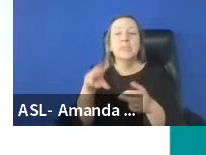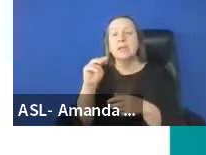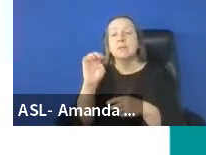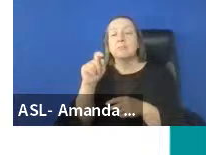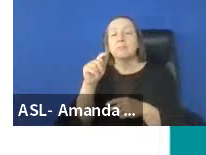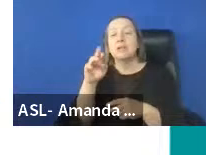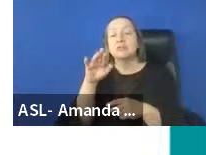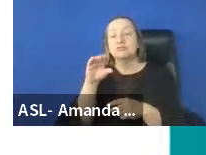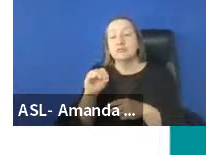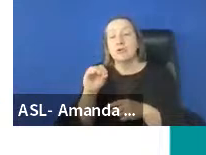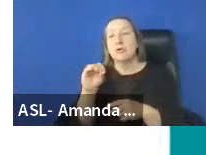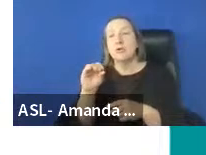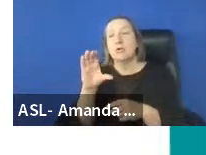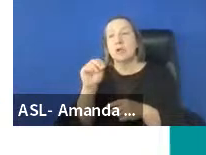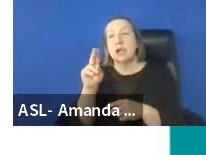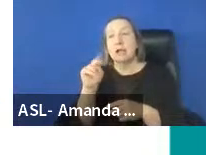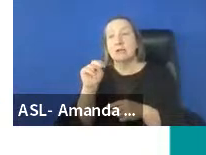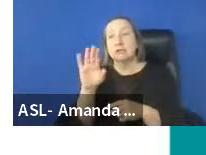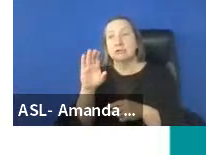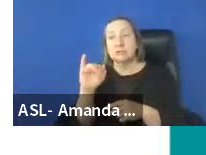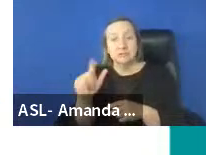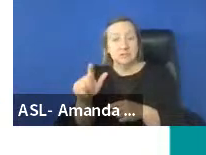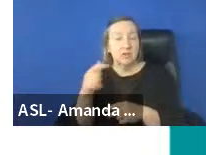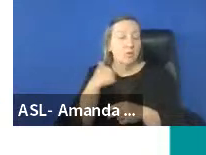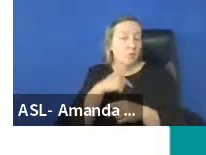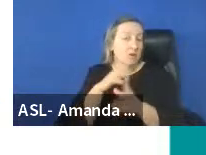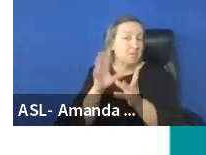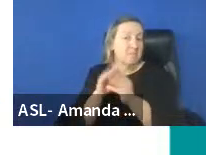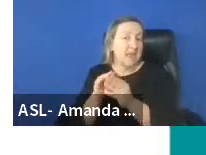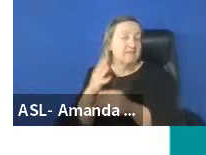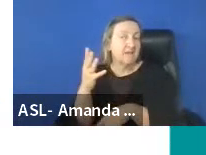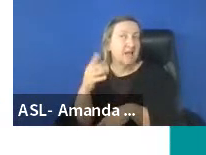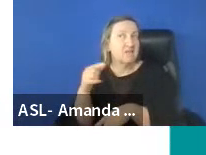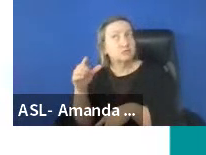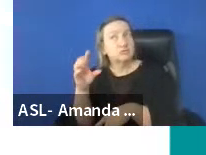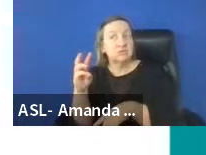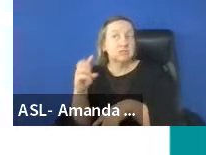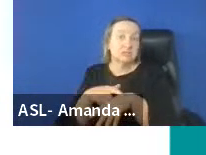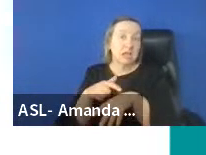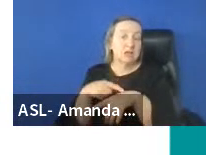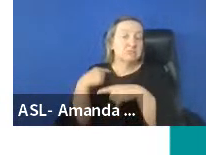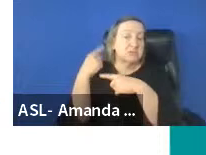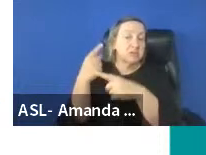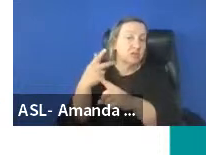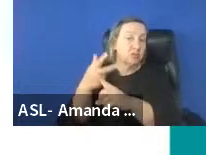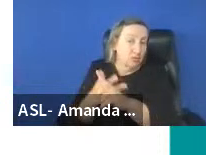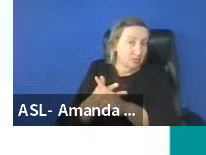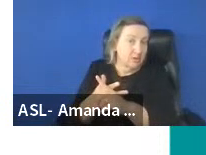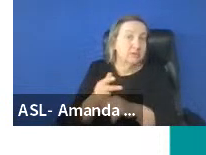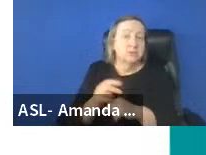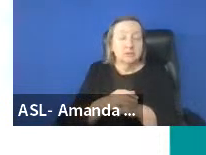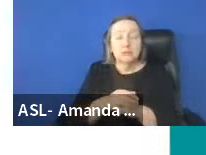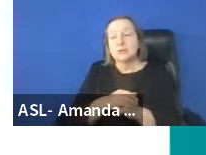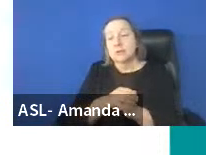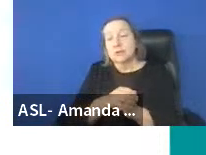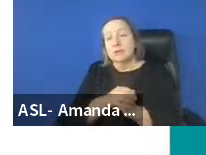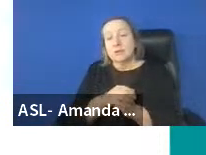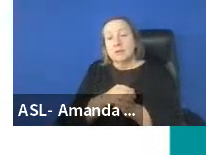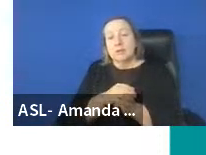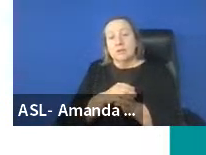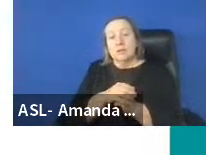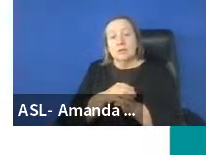we met with them probably 5 or 6 times over the last 3 months. And